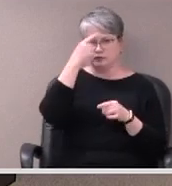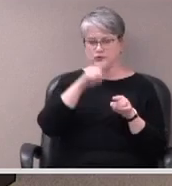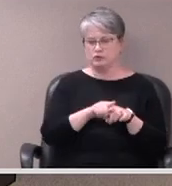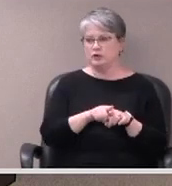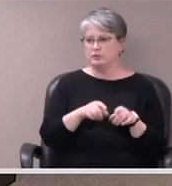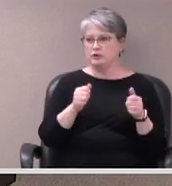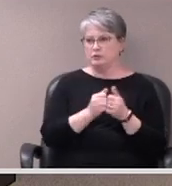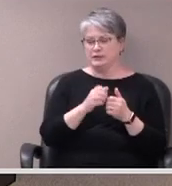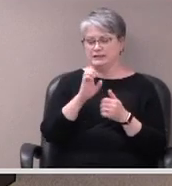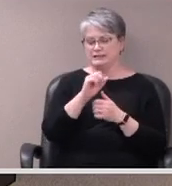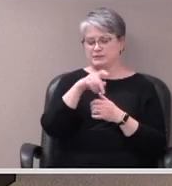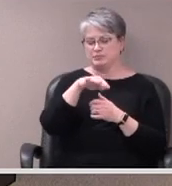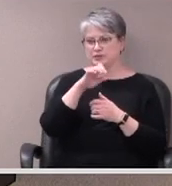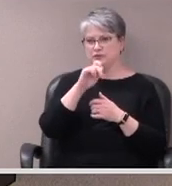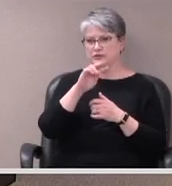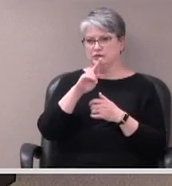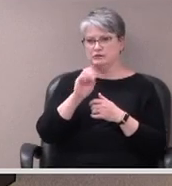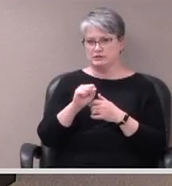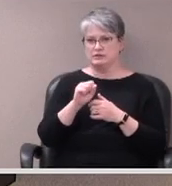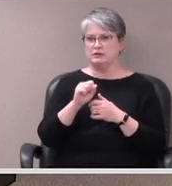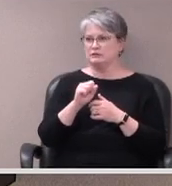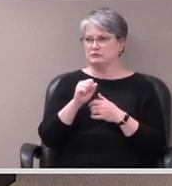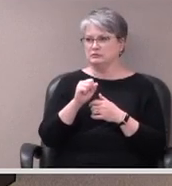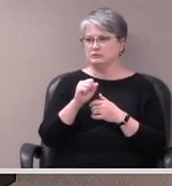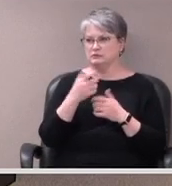with Espiritus. So is there a motion